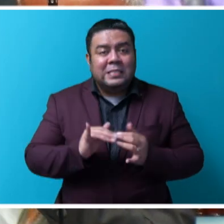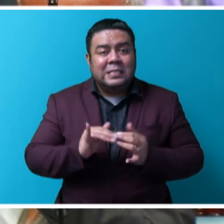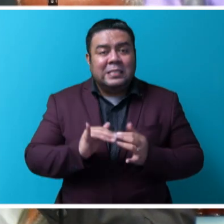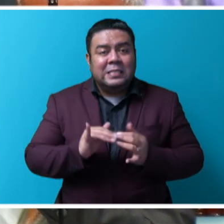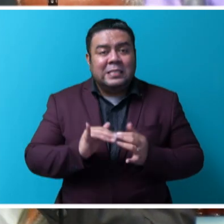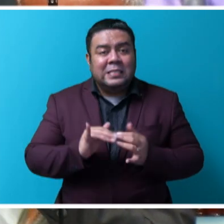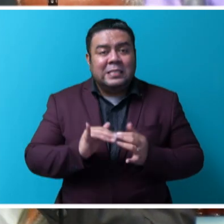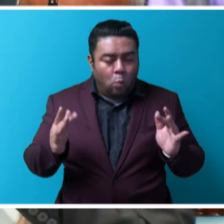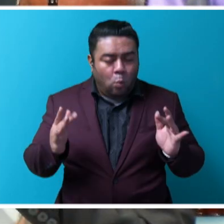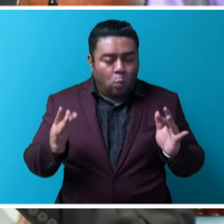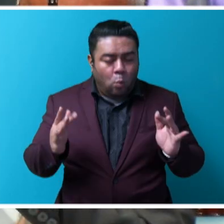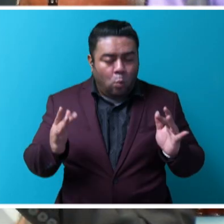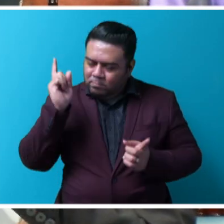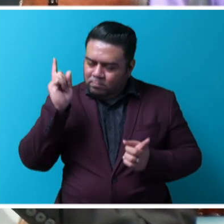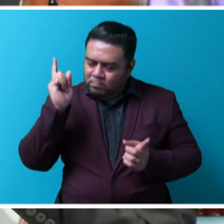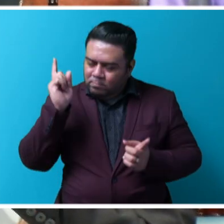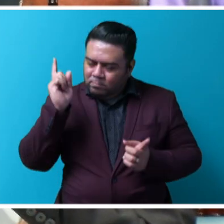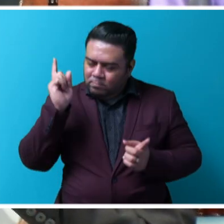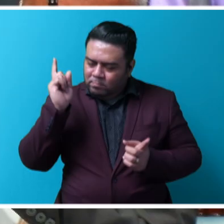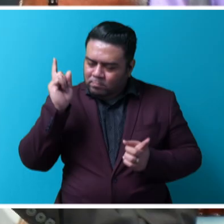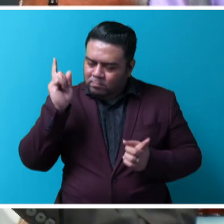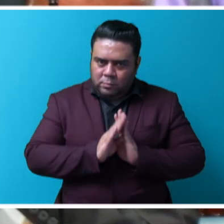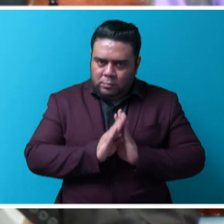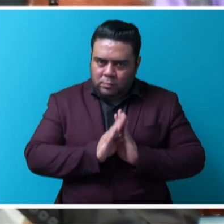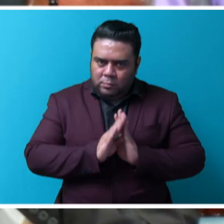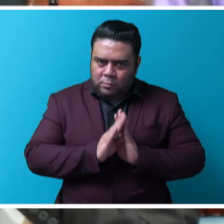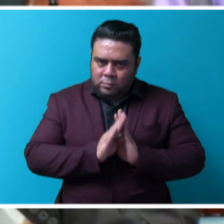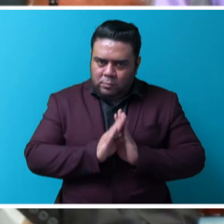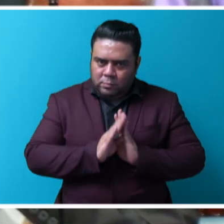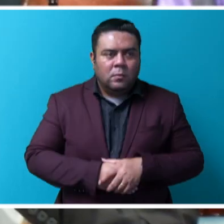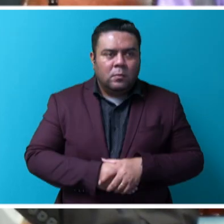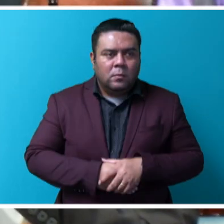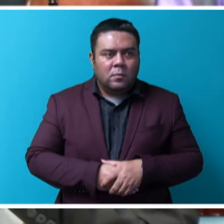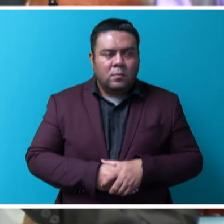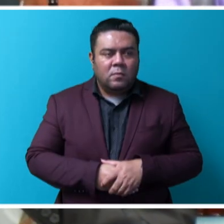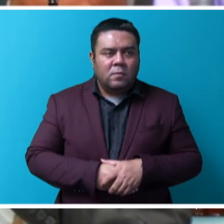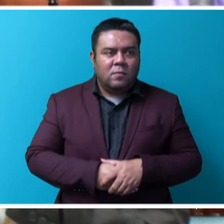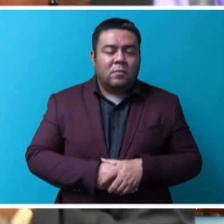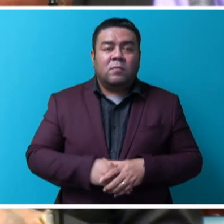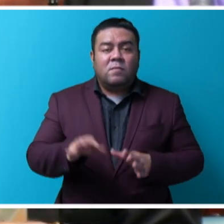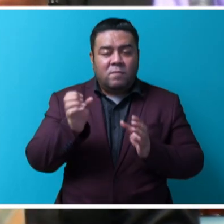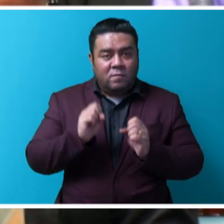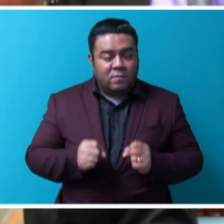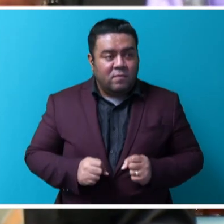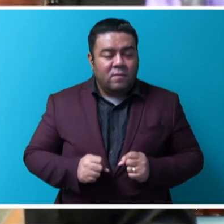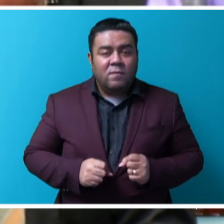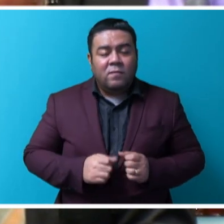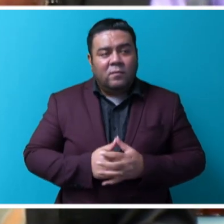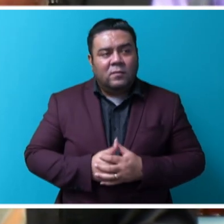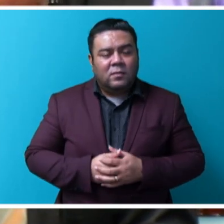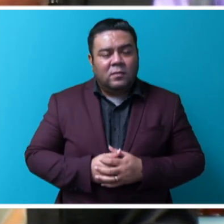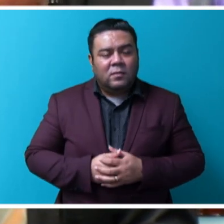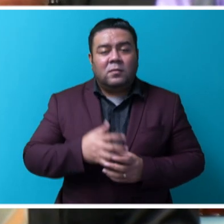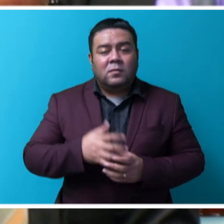that environmental and climate laws and policies are adequately enforced, implemented, and monitored. Put plainly, they are